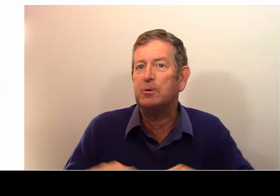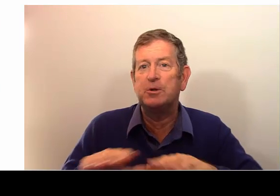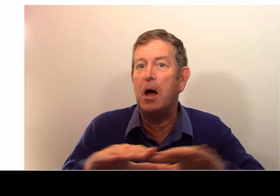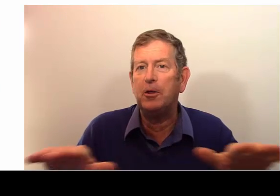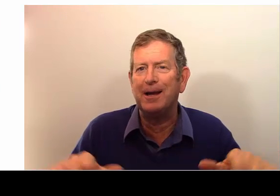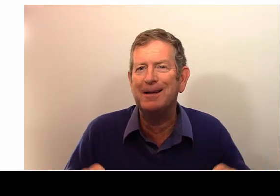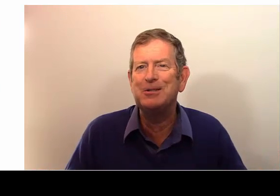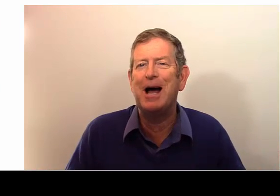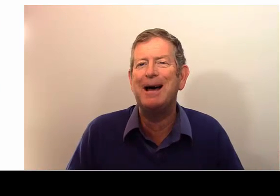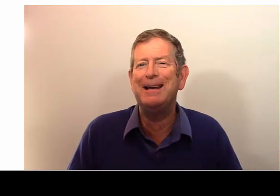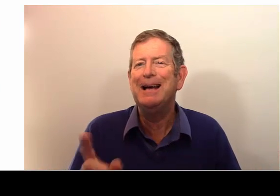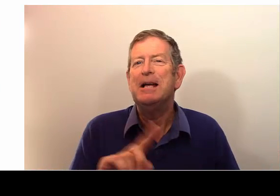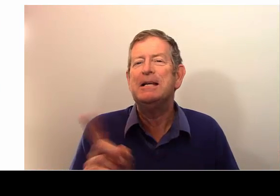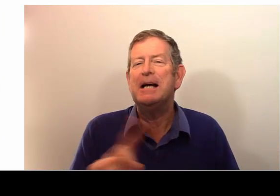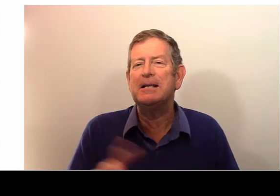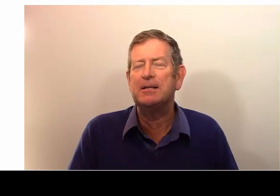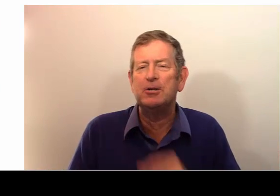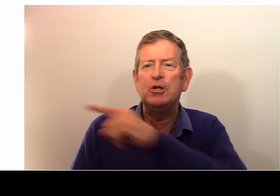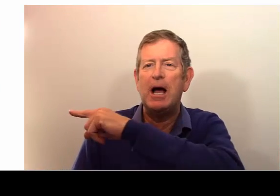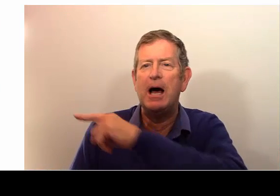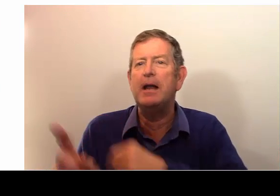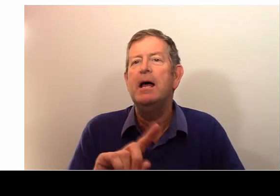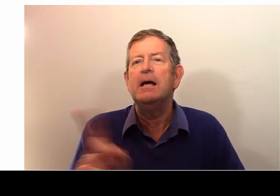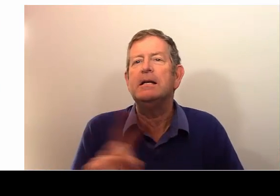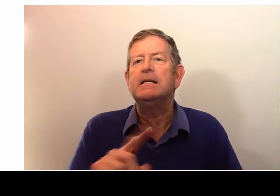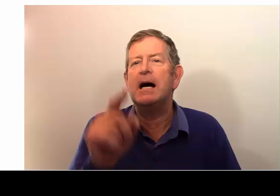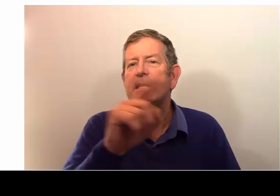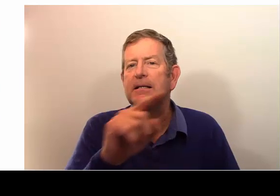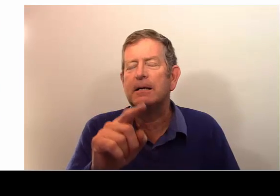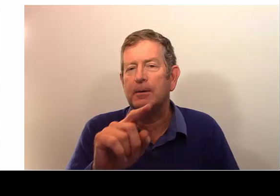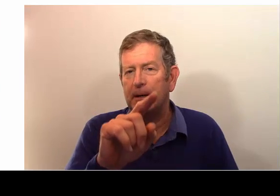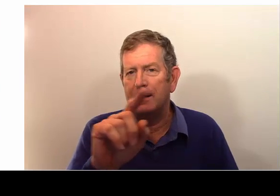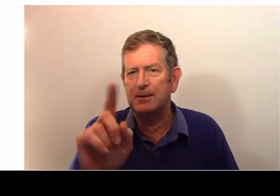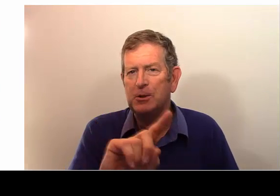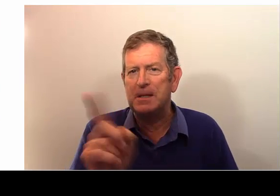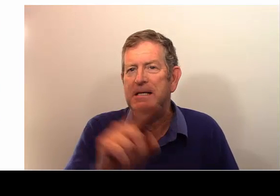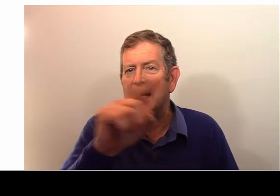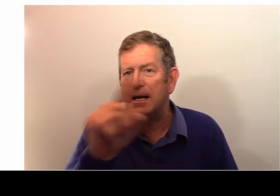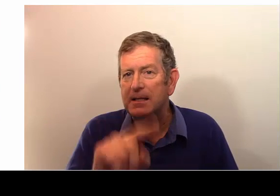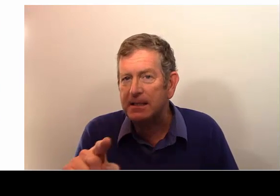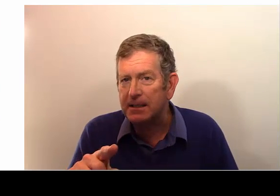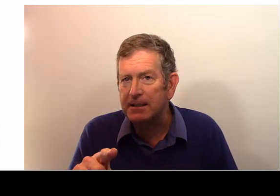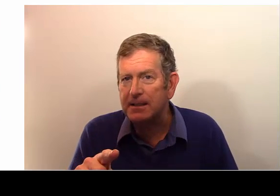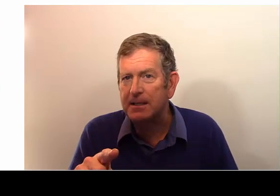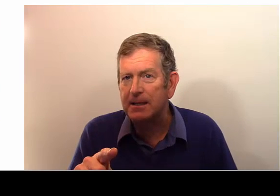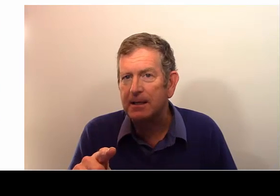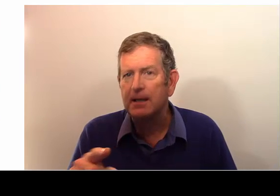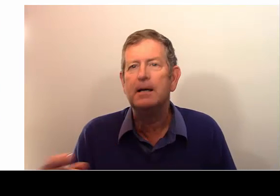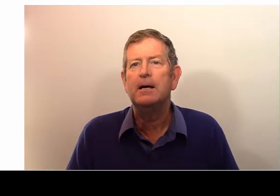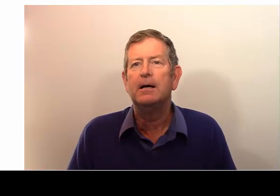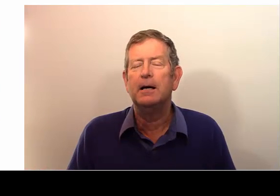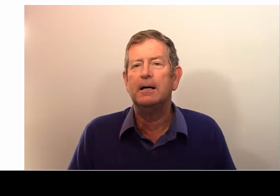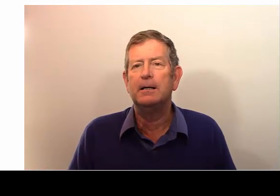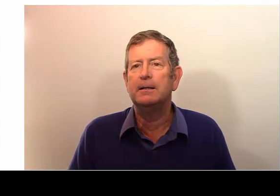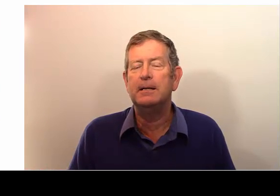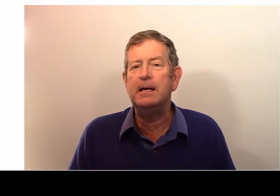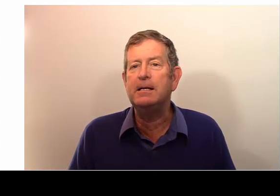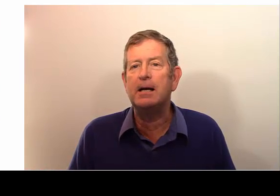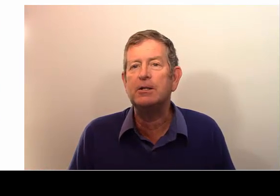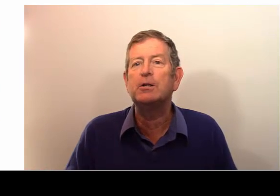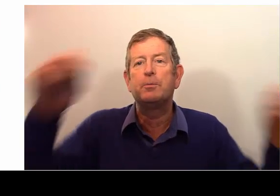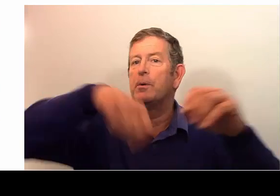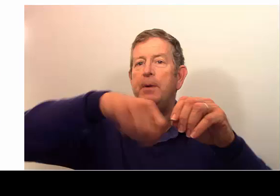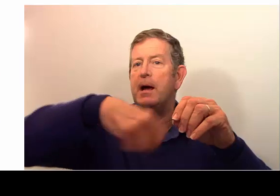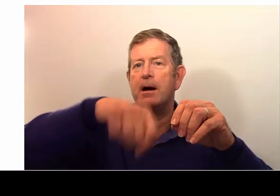Well, the answer is nothing. John doesn't. John doesn't, doesn't.